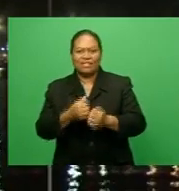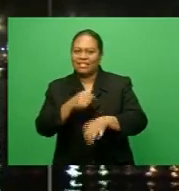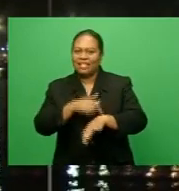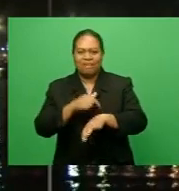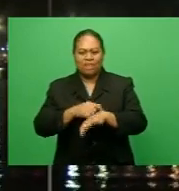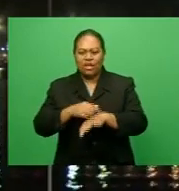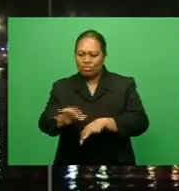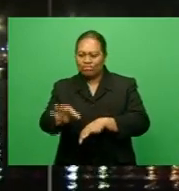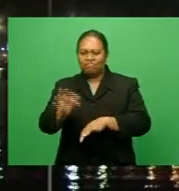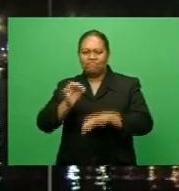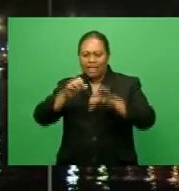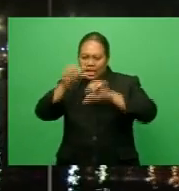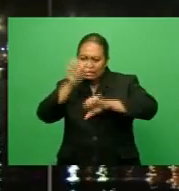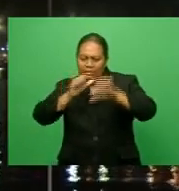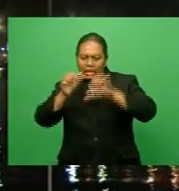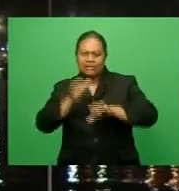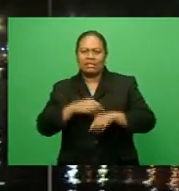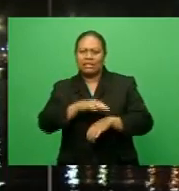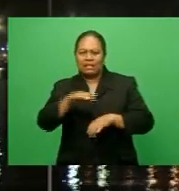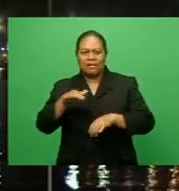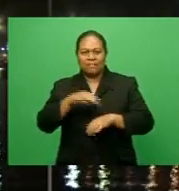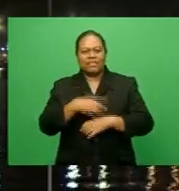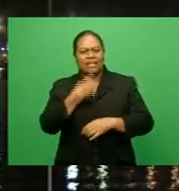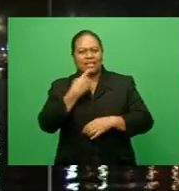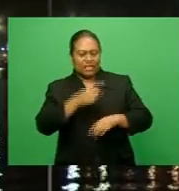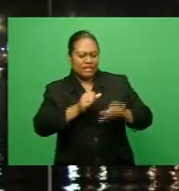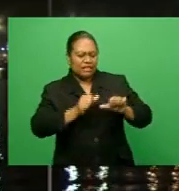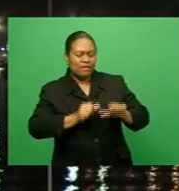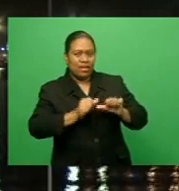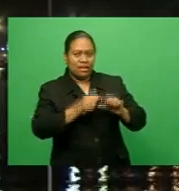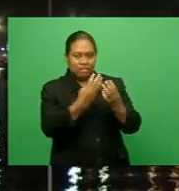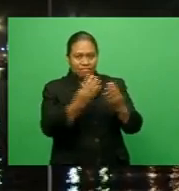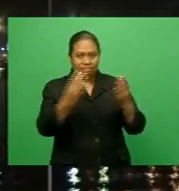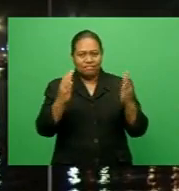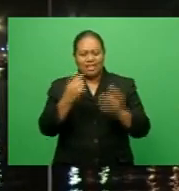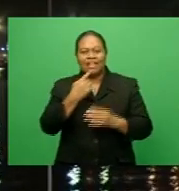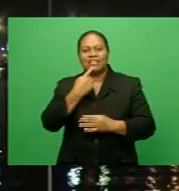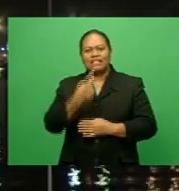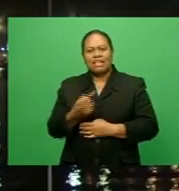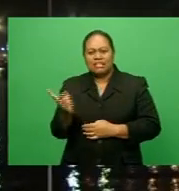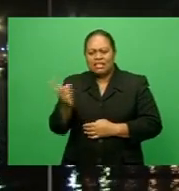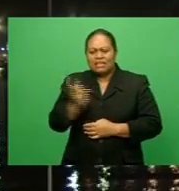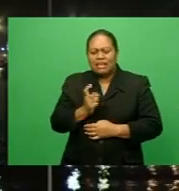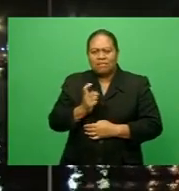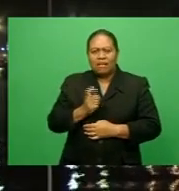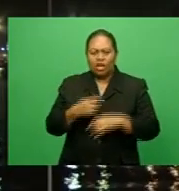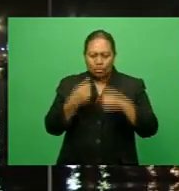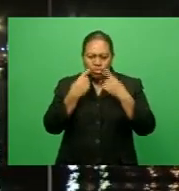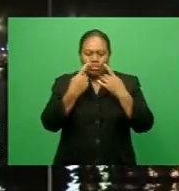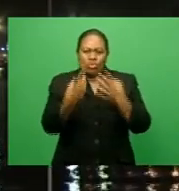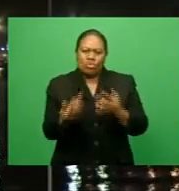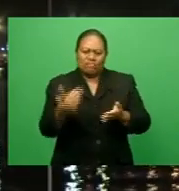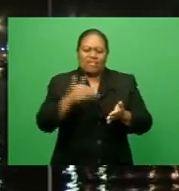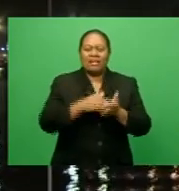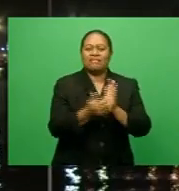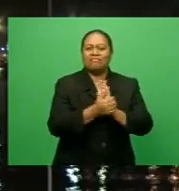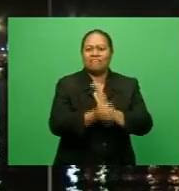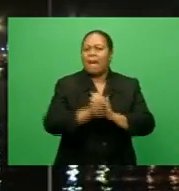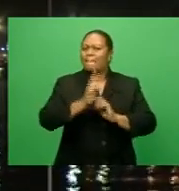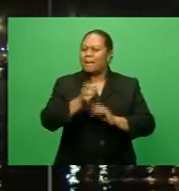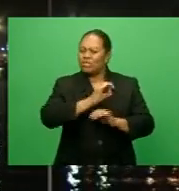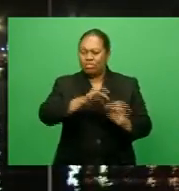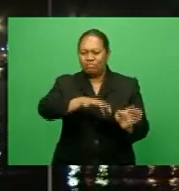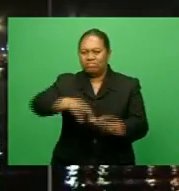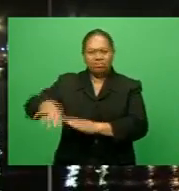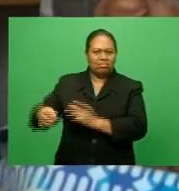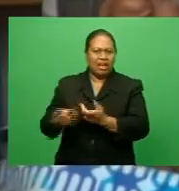candidates. Dr. Tupeni Mbamba has defended the panel and his involvement, saying they came on board to lend their expertise and not to push someone's